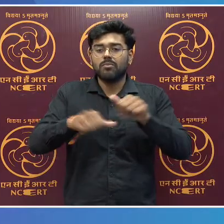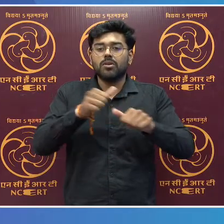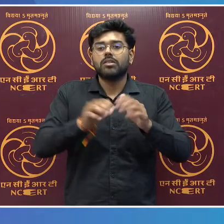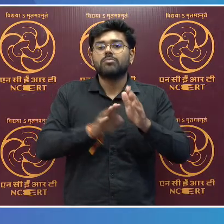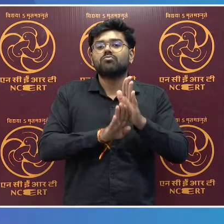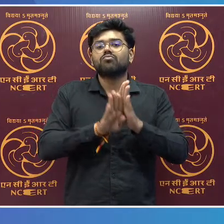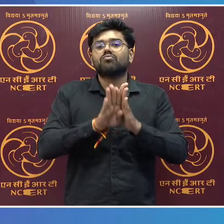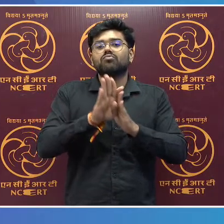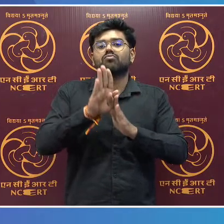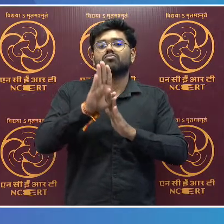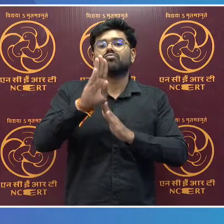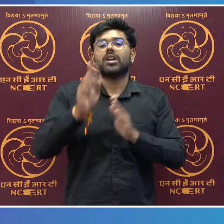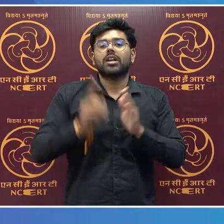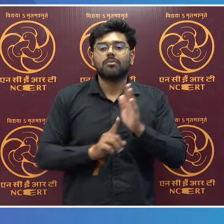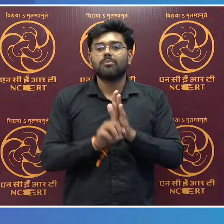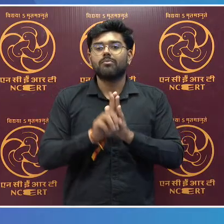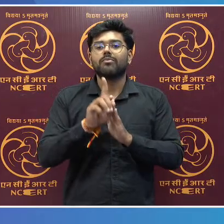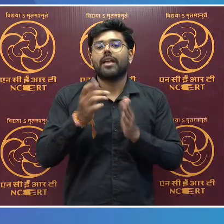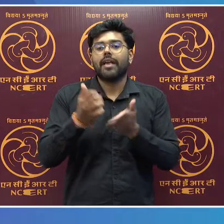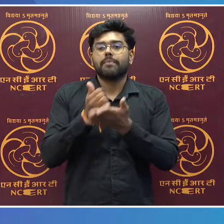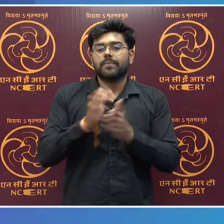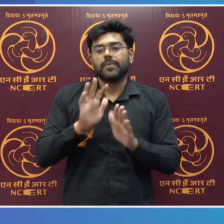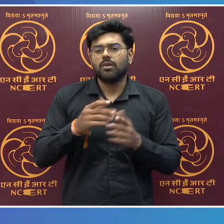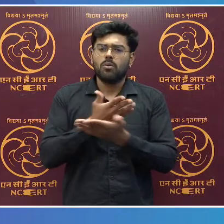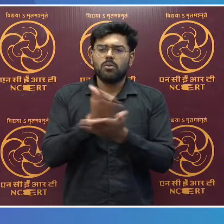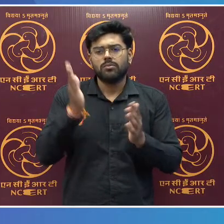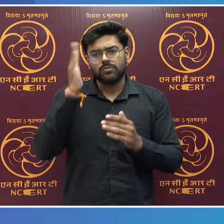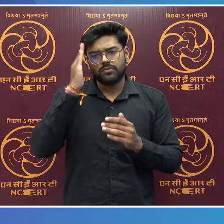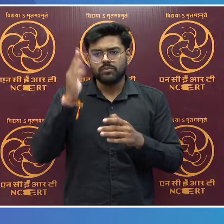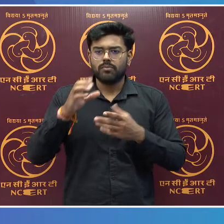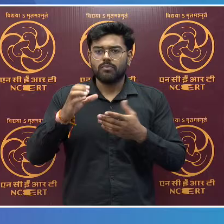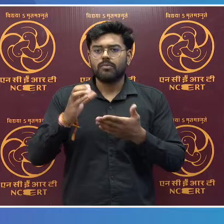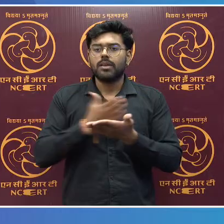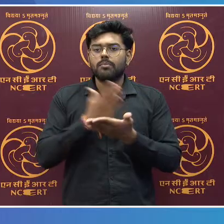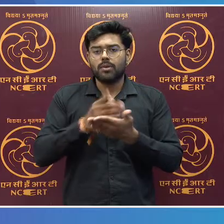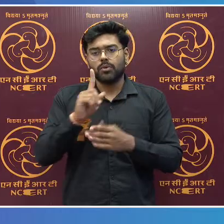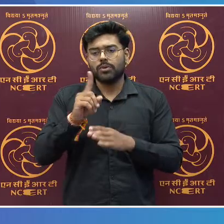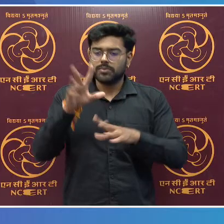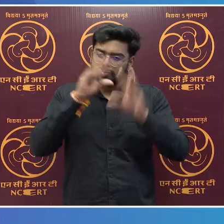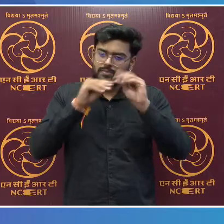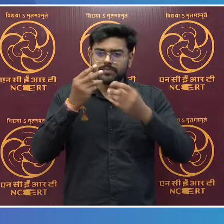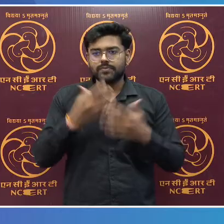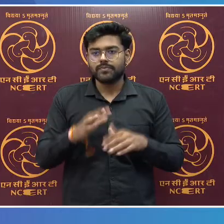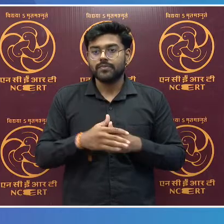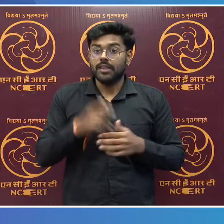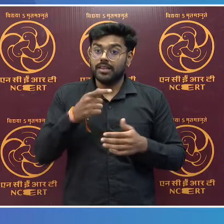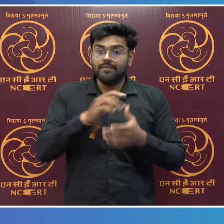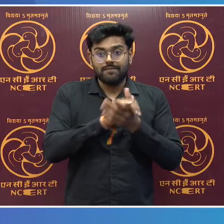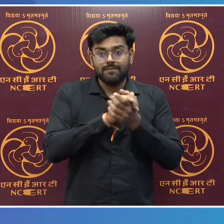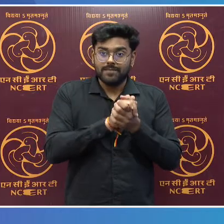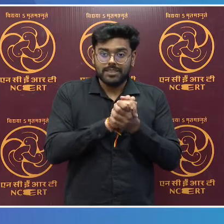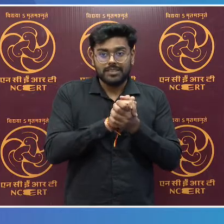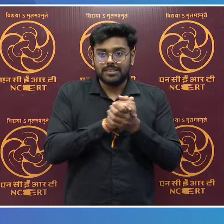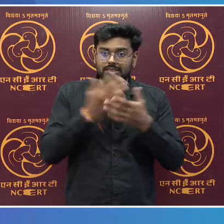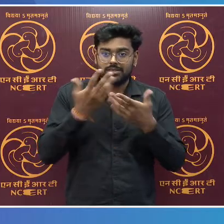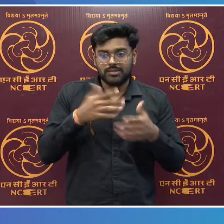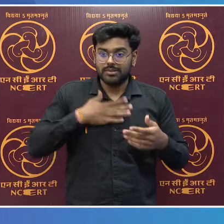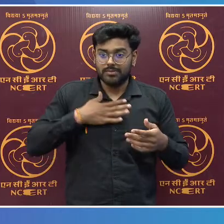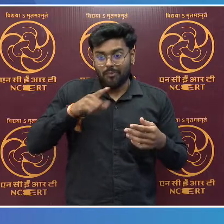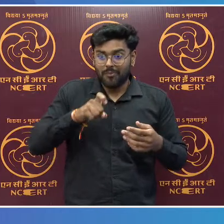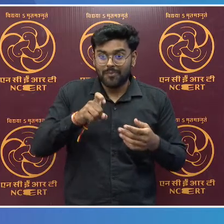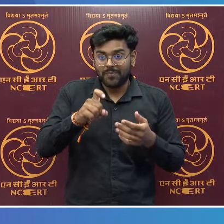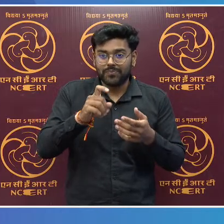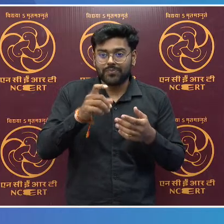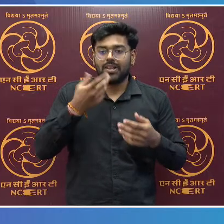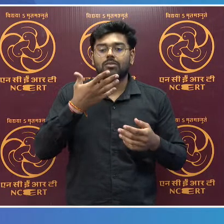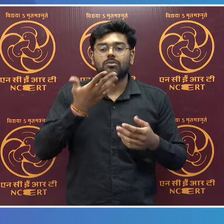the amount of nitrogen in the soil. Now with this we have seen the front part of microorganism,